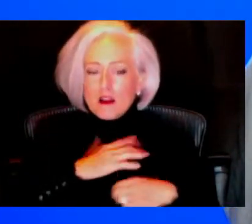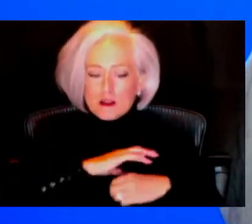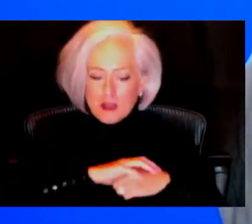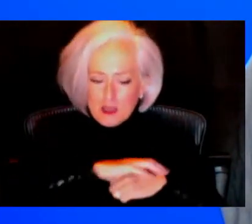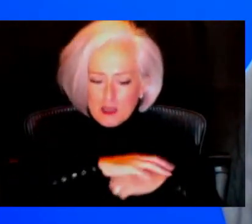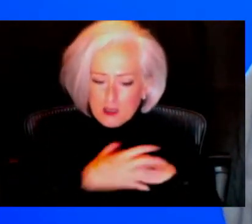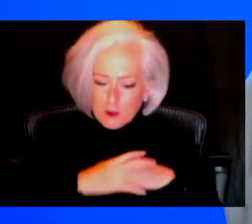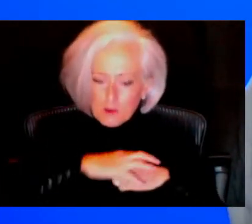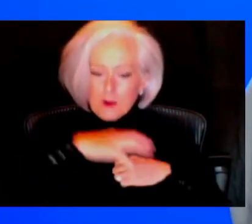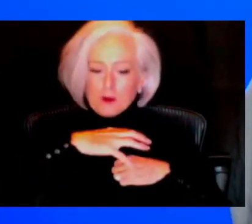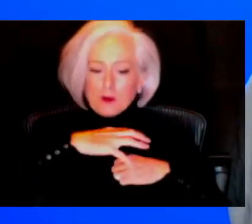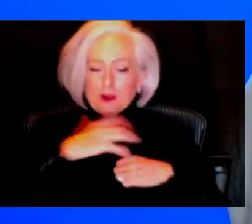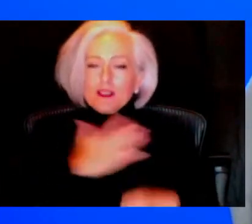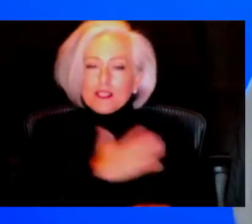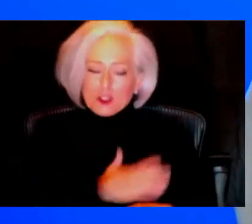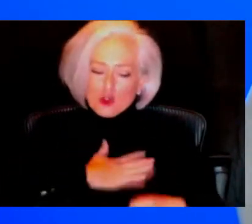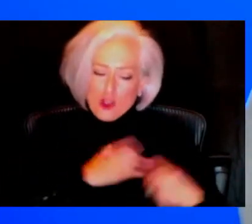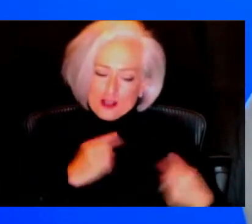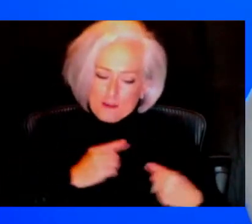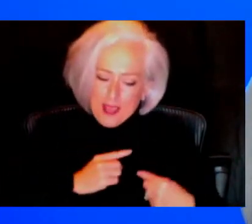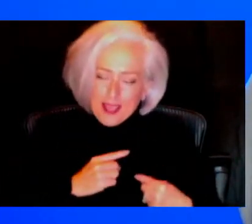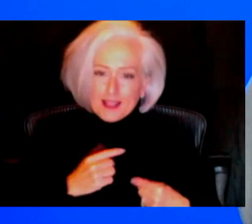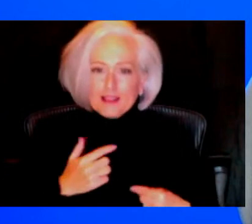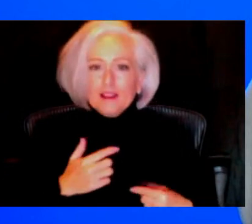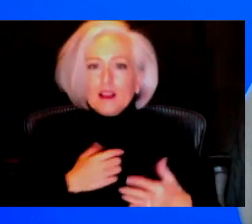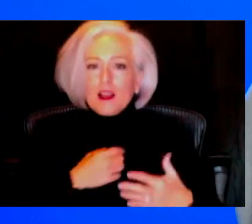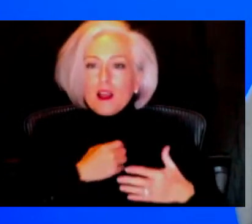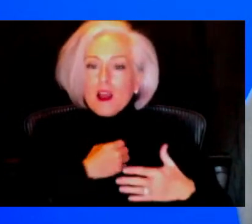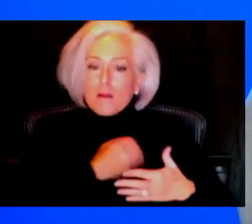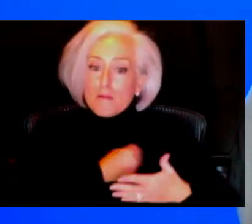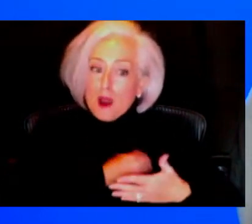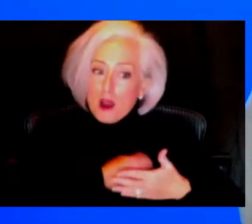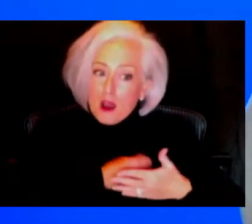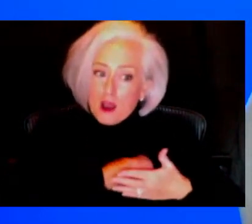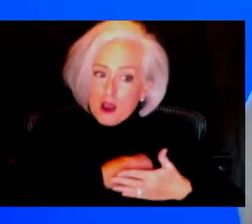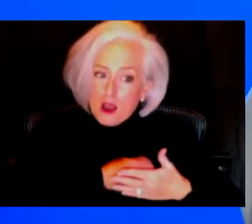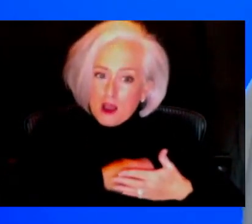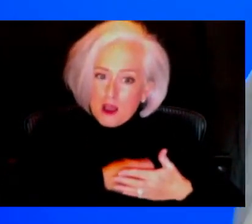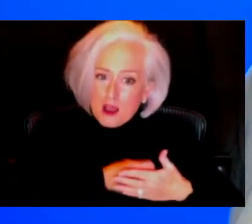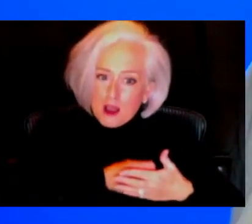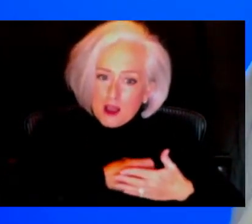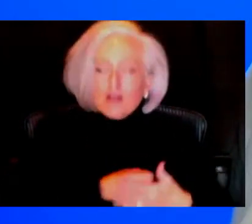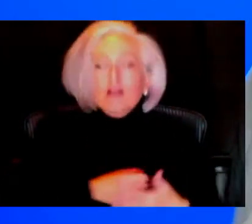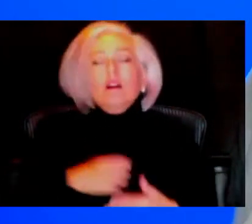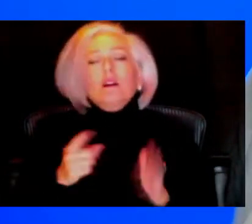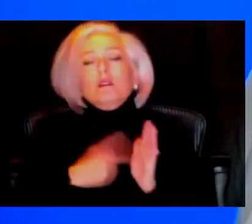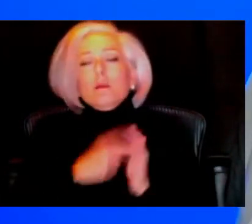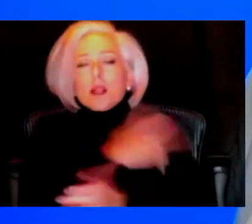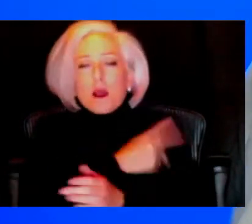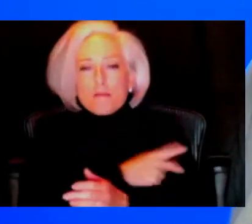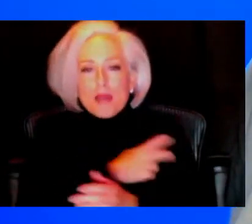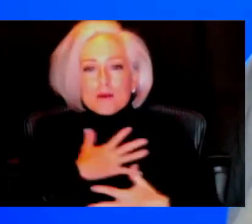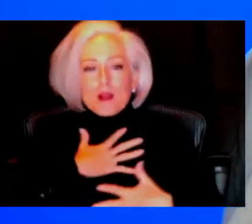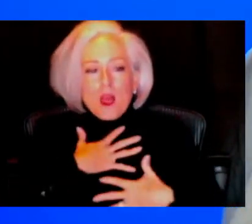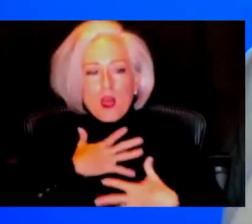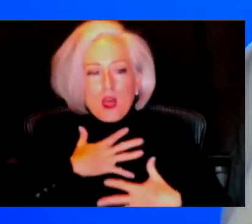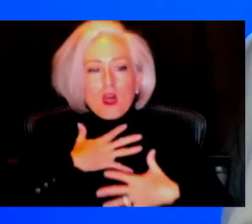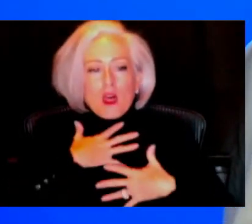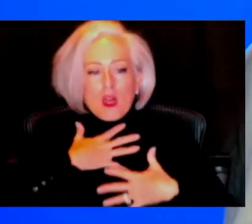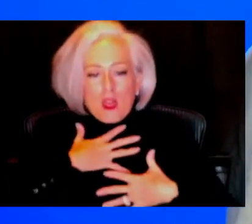pain. Sometimes you can experience a rapid heartbeat. Sometimes patients might experience a little bit of shortness of breath or